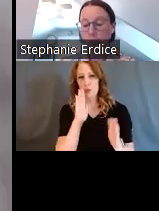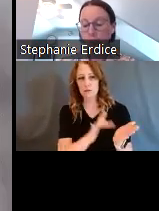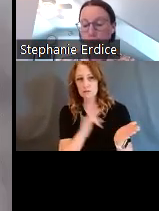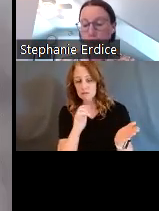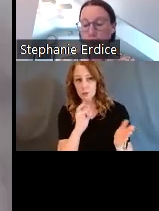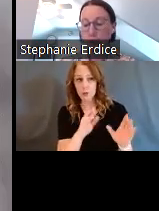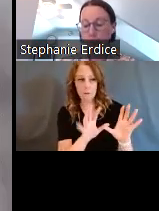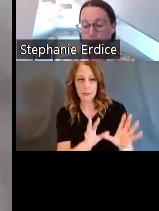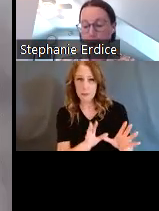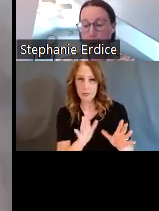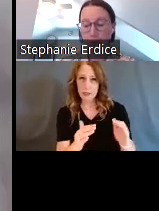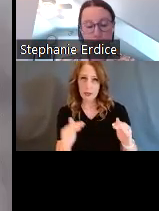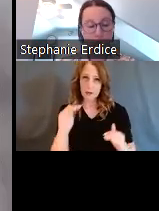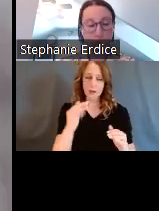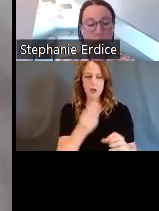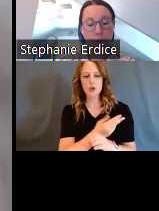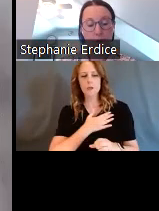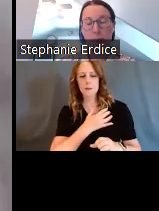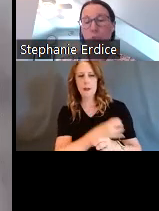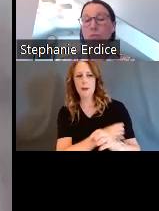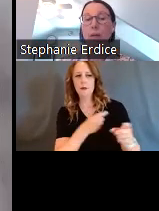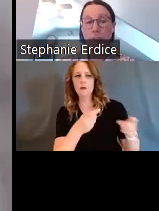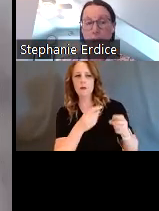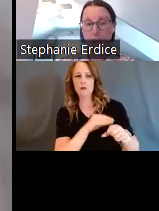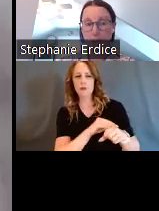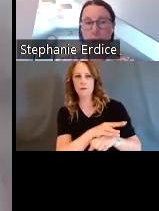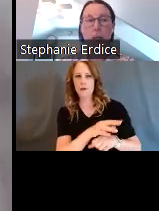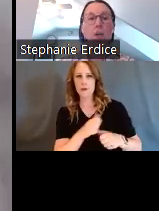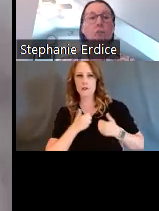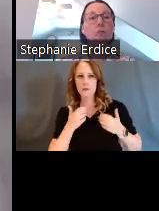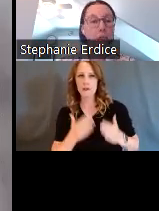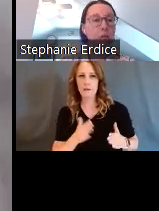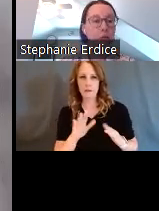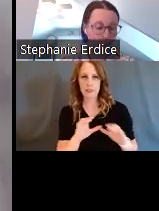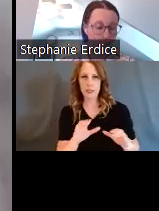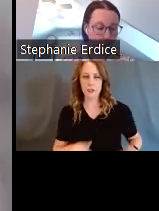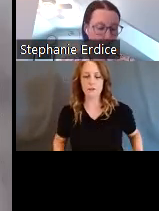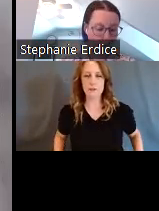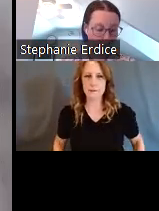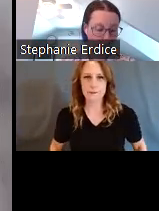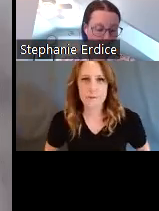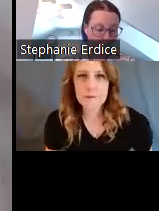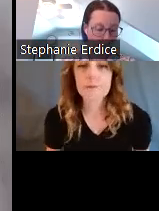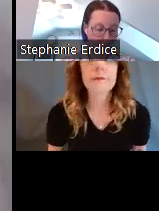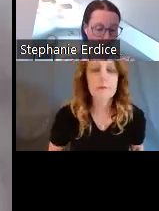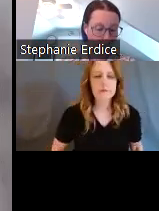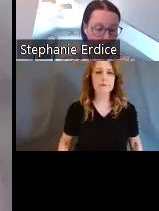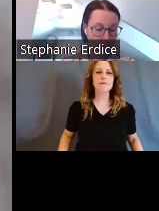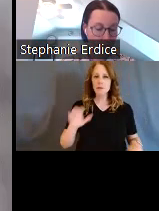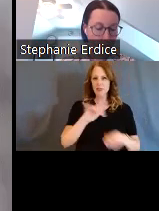Are you using your power to control or influence the survivor's action? So these are the questions you ask yourself.